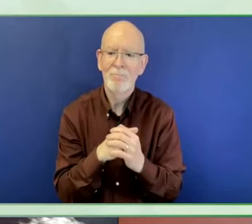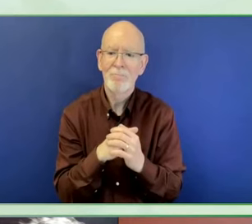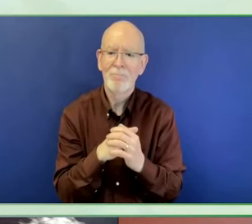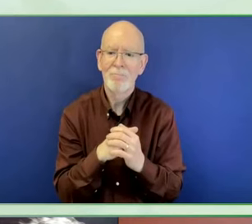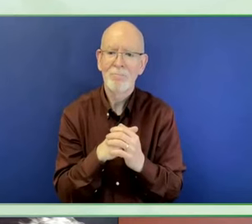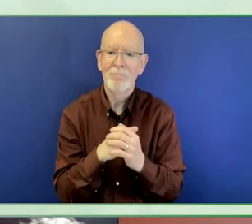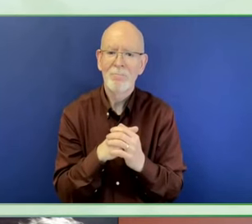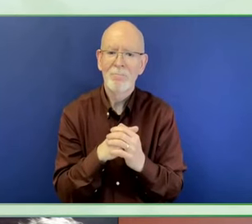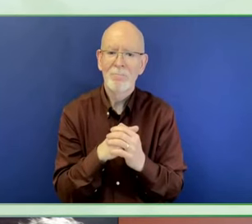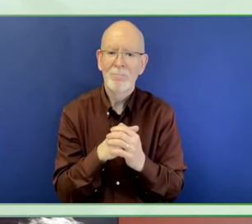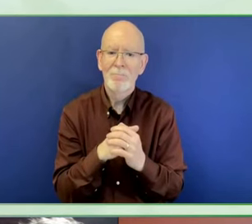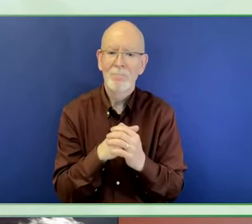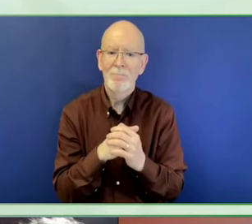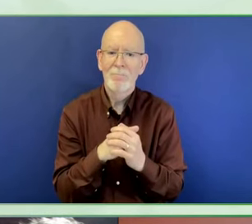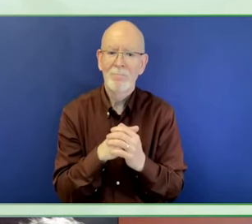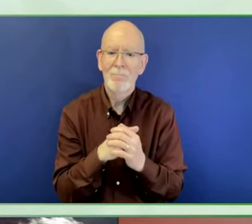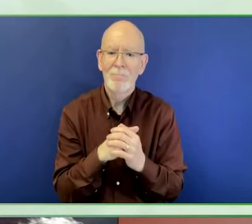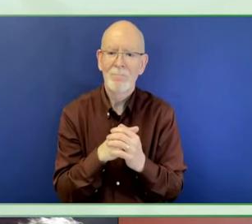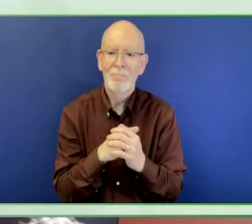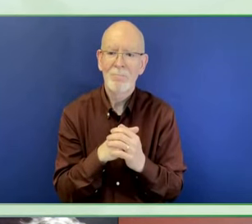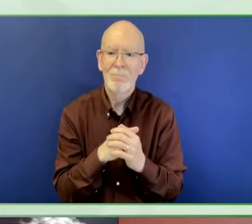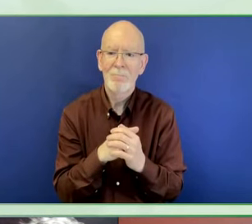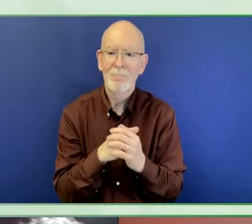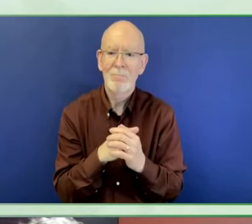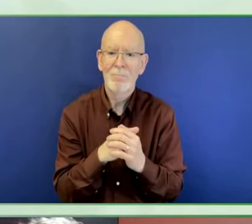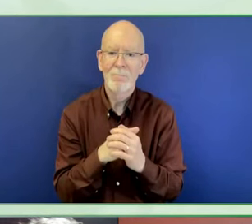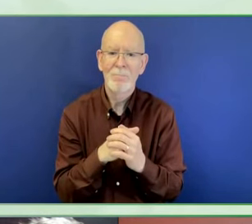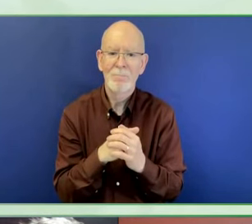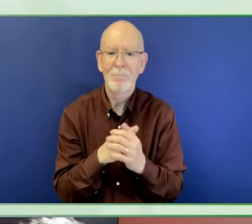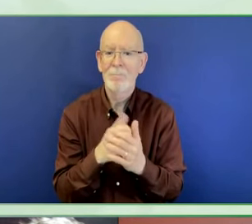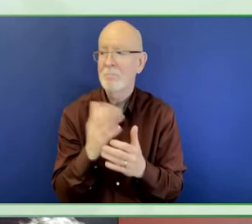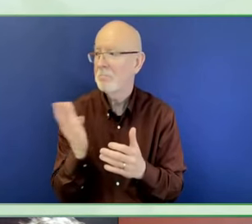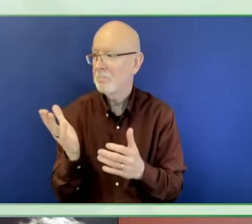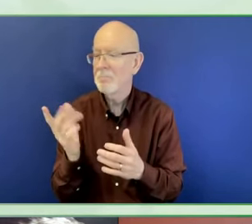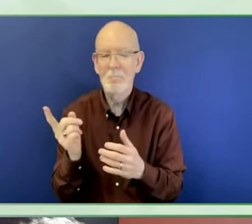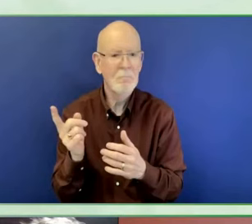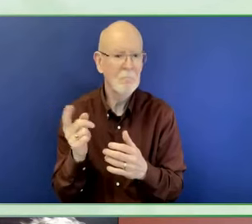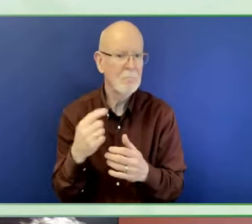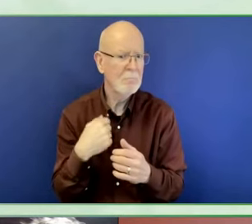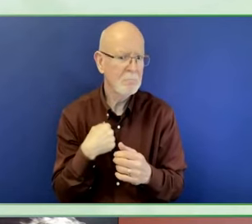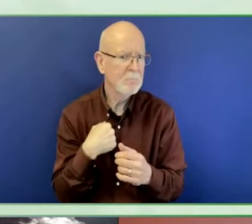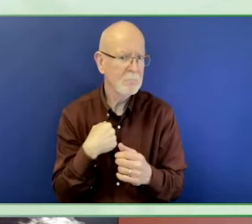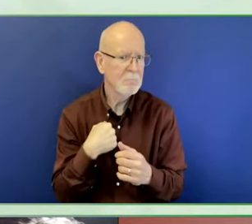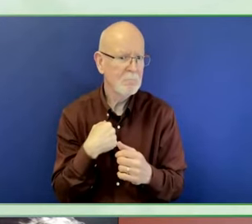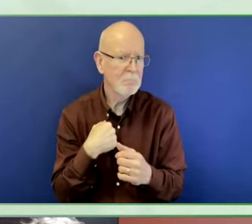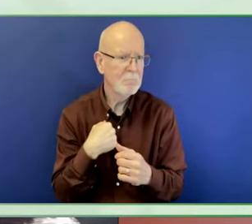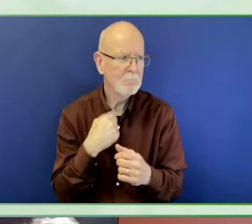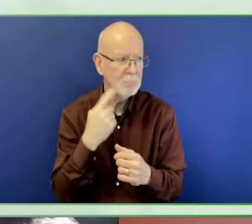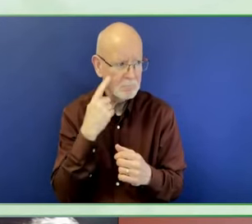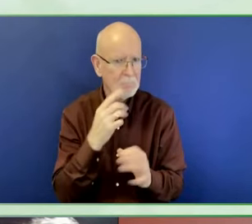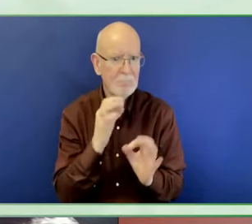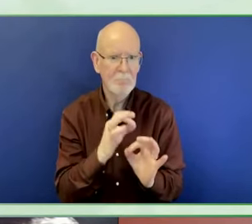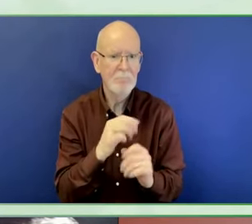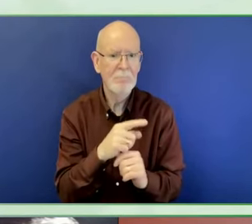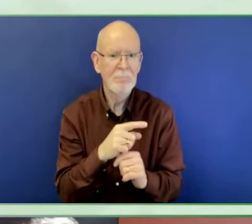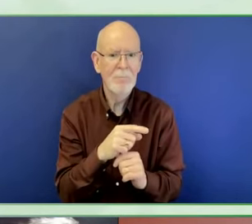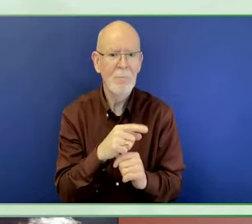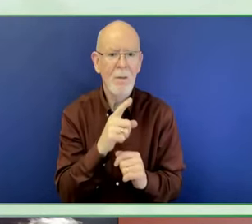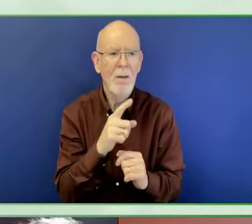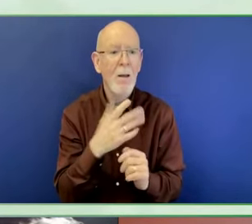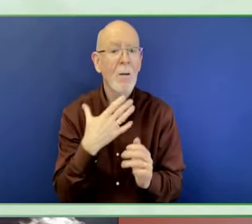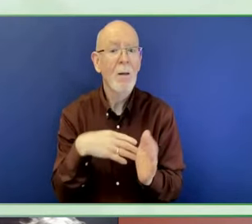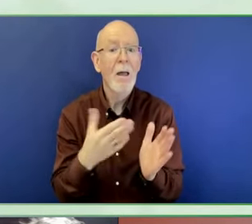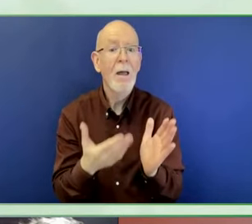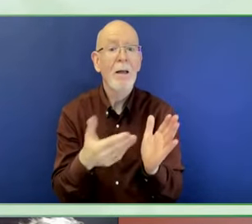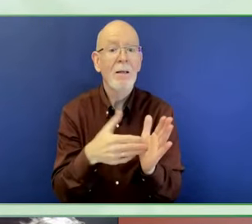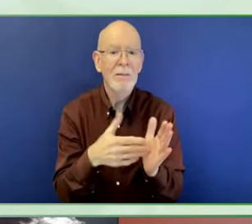is, especially in the context of, you know, quite a few of the organizations here that, you know, we're working in Southeast Asia. And of course,